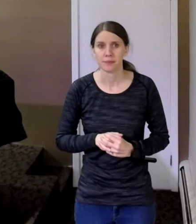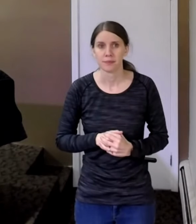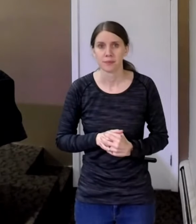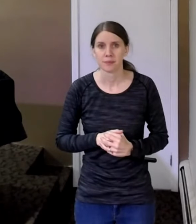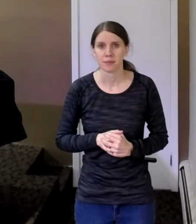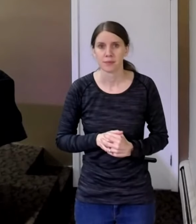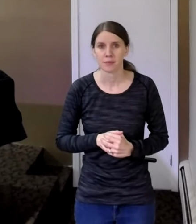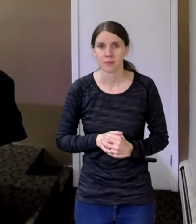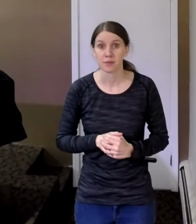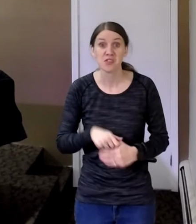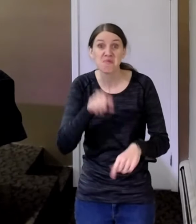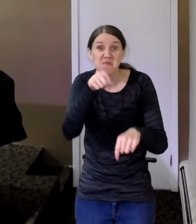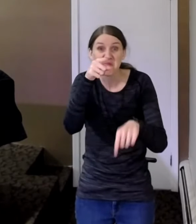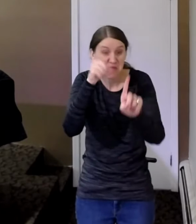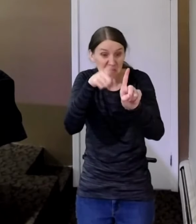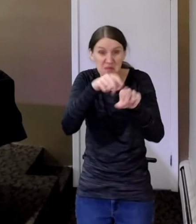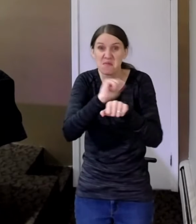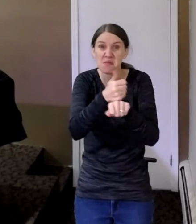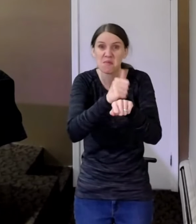All the finger pointing and blaming